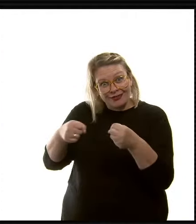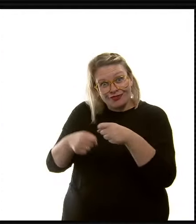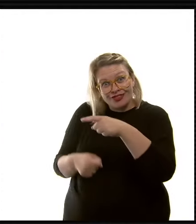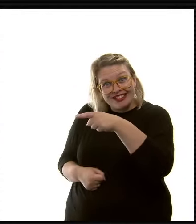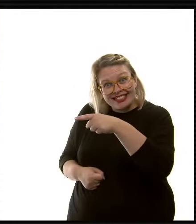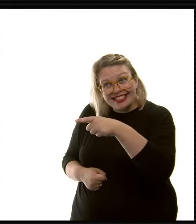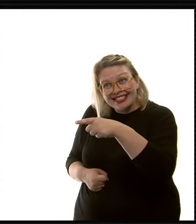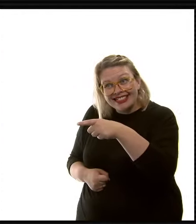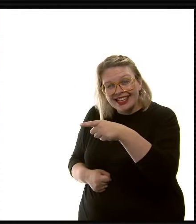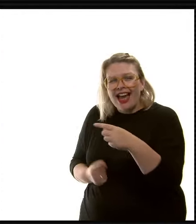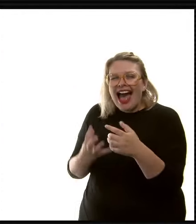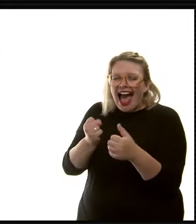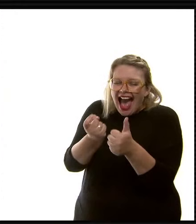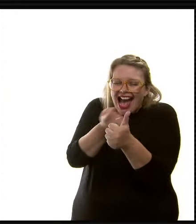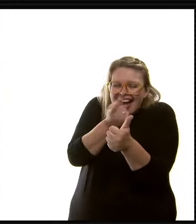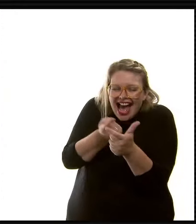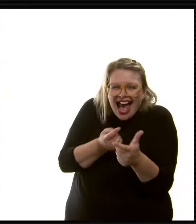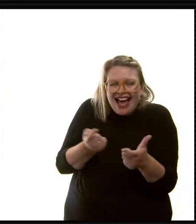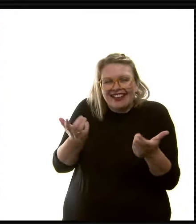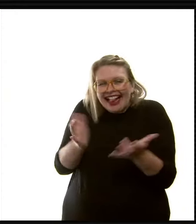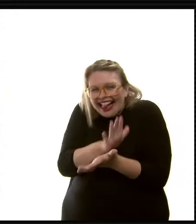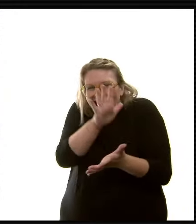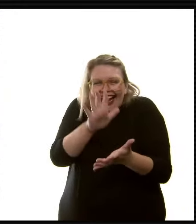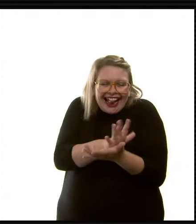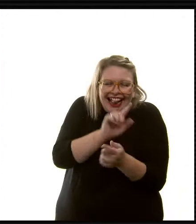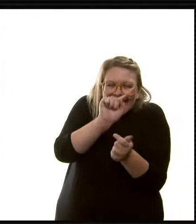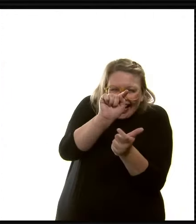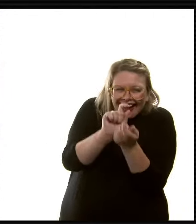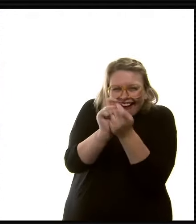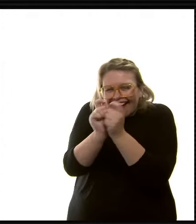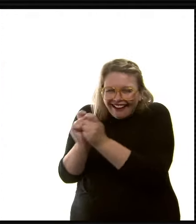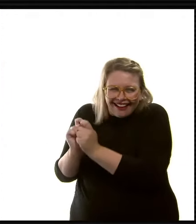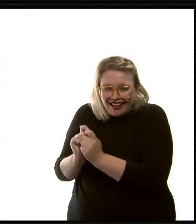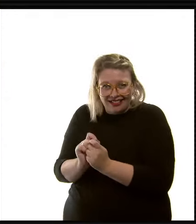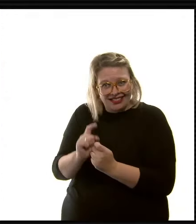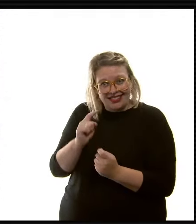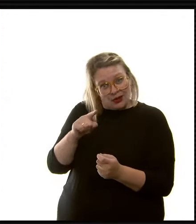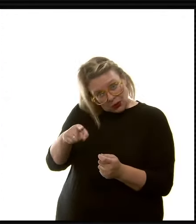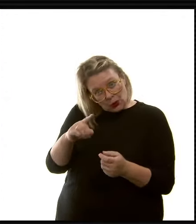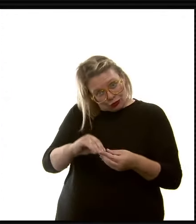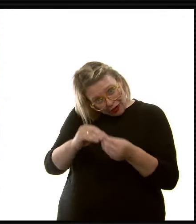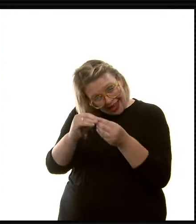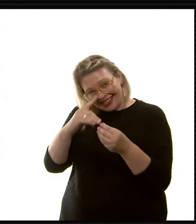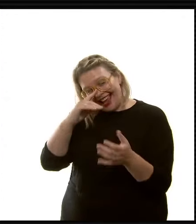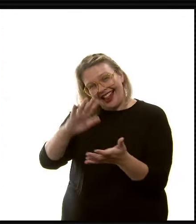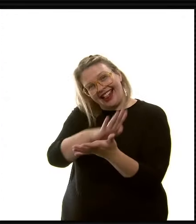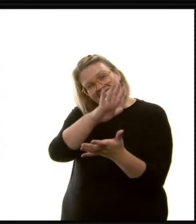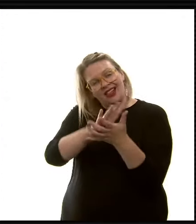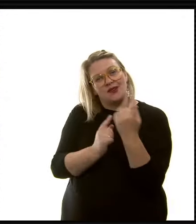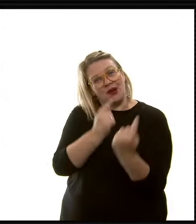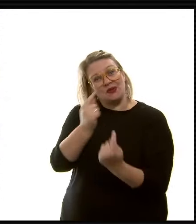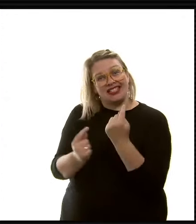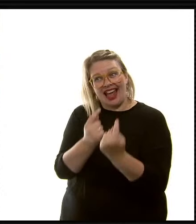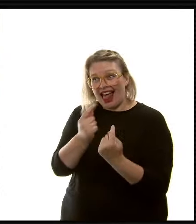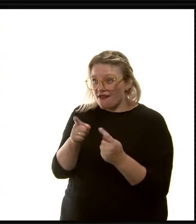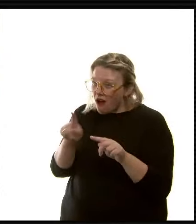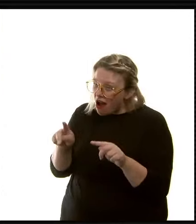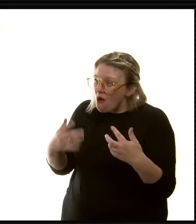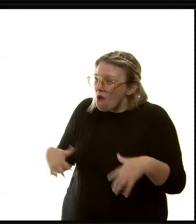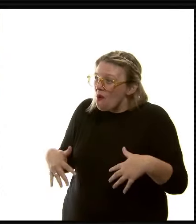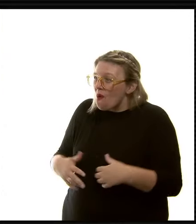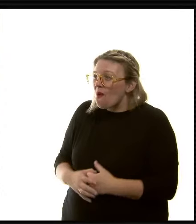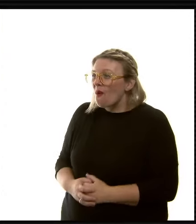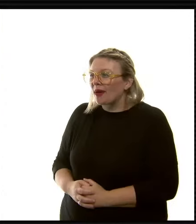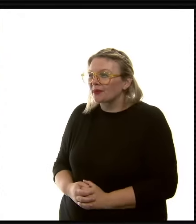yeah, there are just a lot of these cool features, and I think it's really cool to discover them for yourself when you have this castle. It's so amazing. How